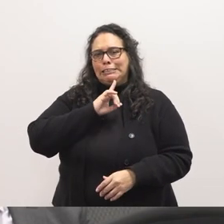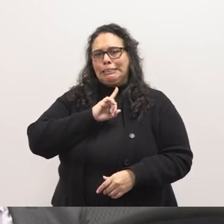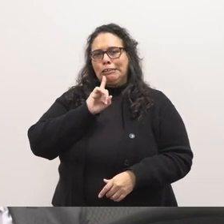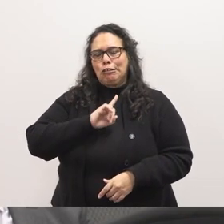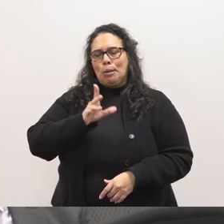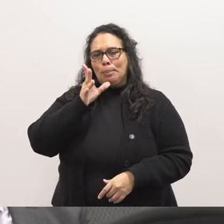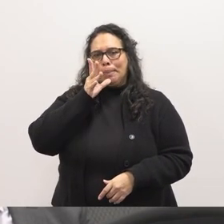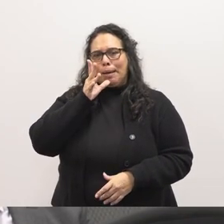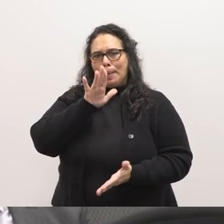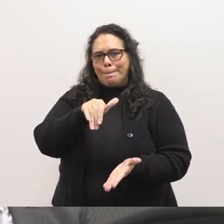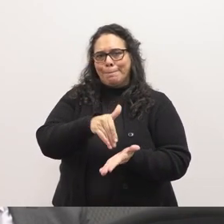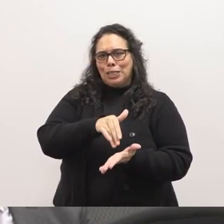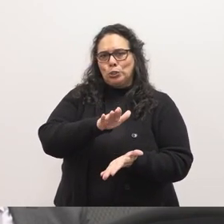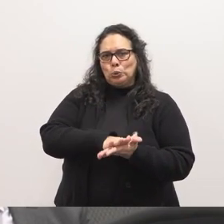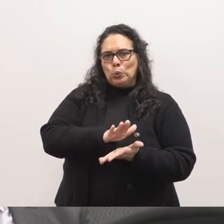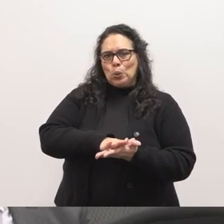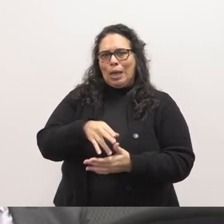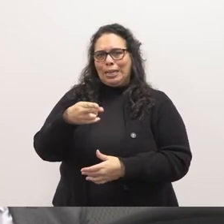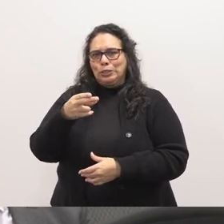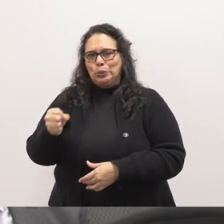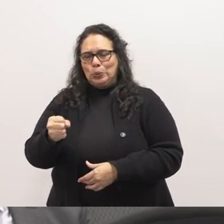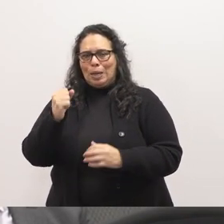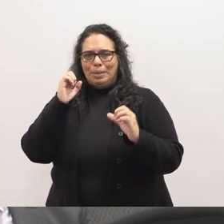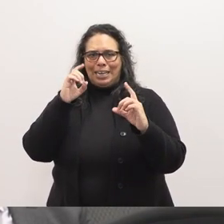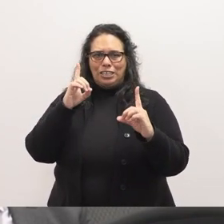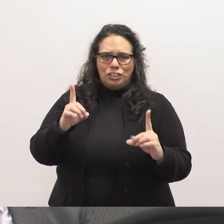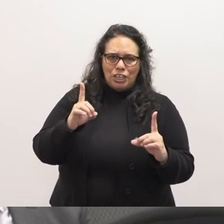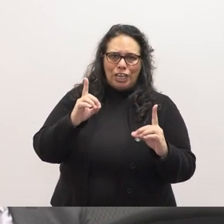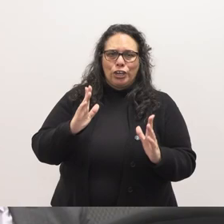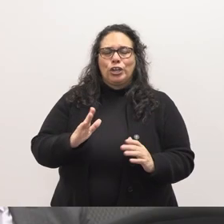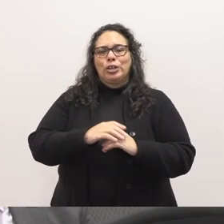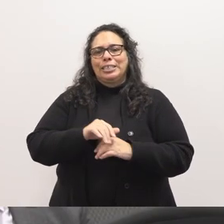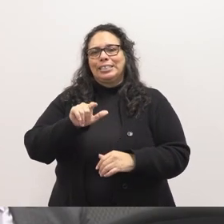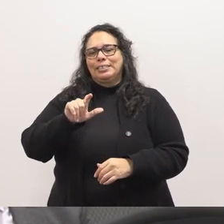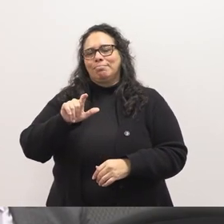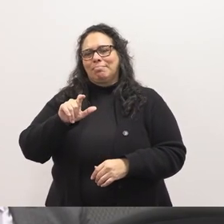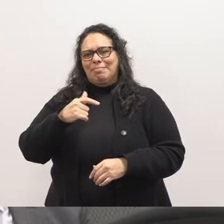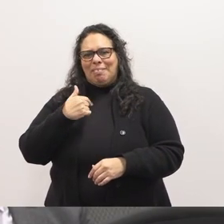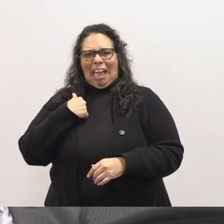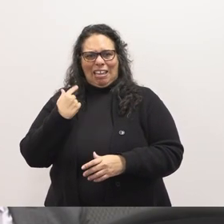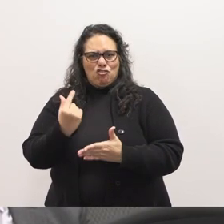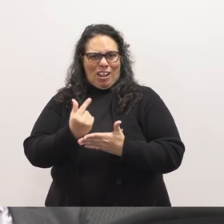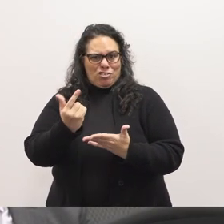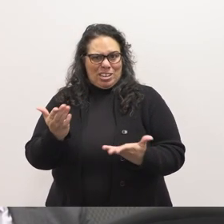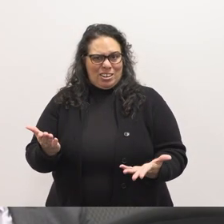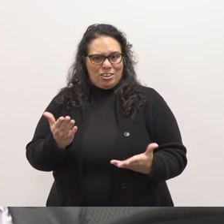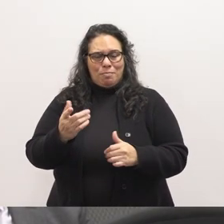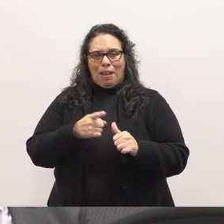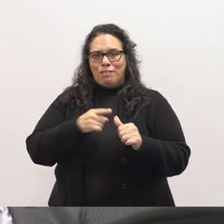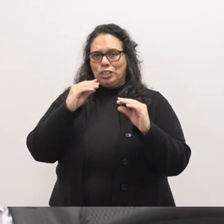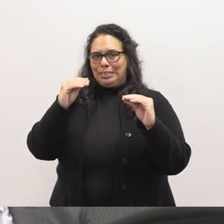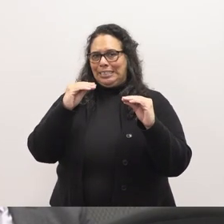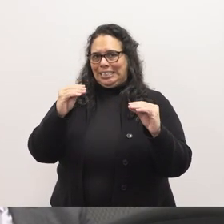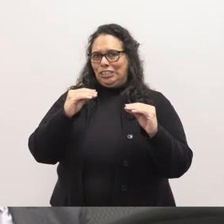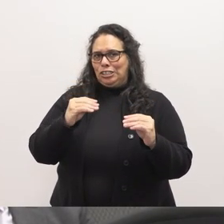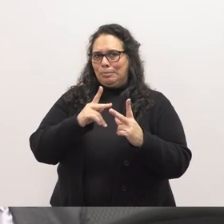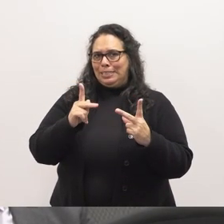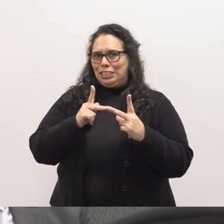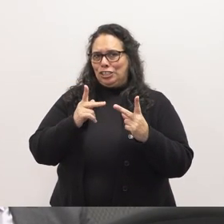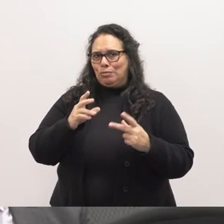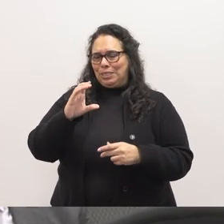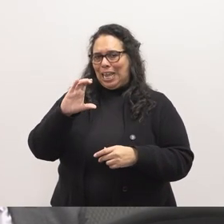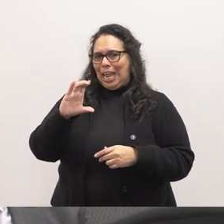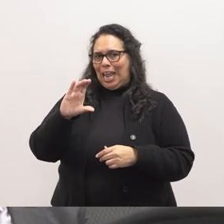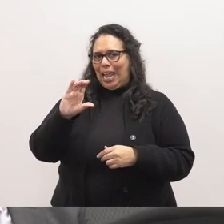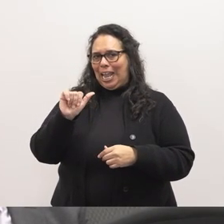and high schooler. I'm an educator, CSULB alum, and my first teaching position was here at Cabrillo High School 20 years ago.